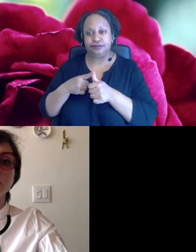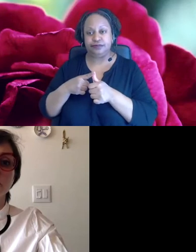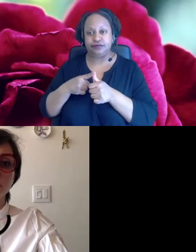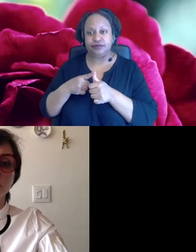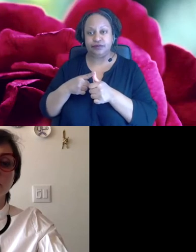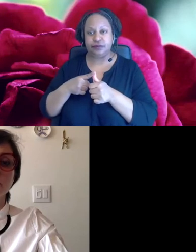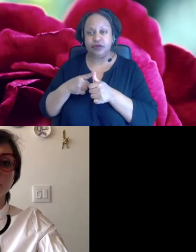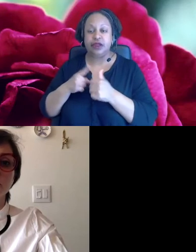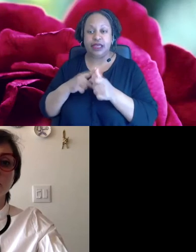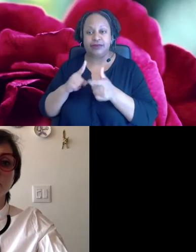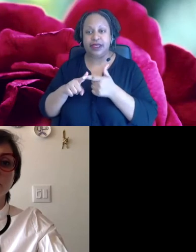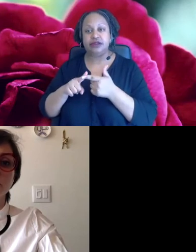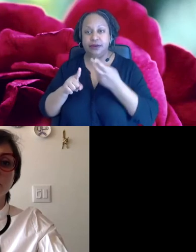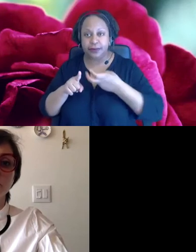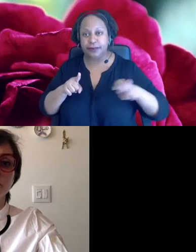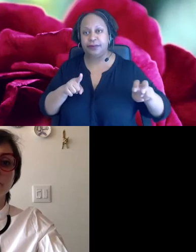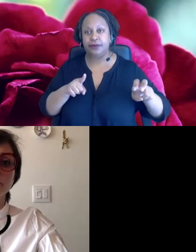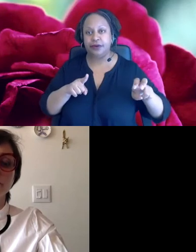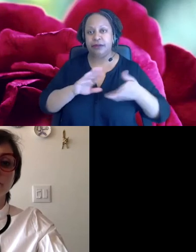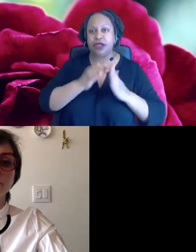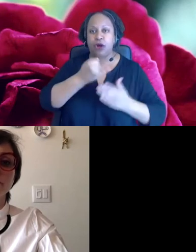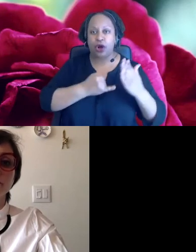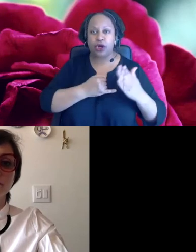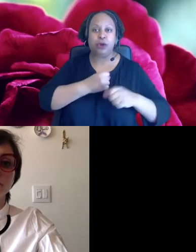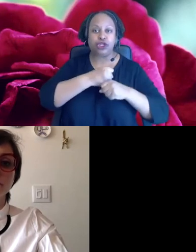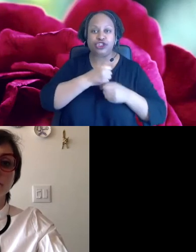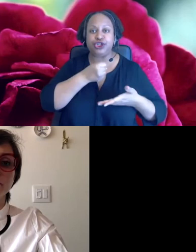the mechanism to treat it as an art production grant,